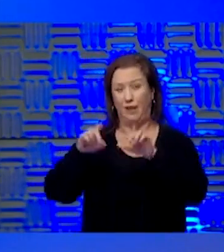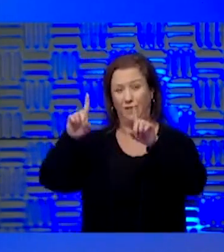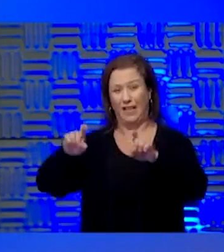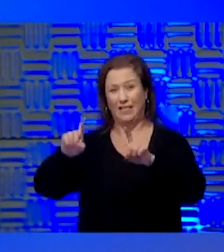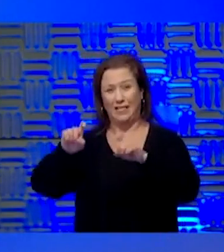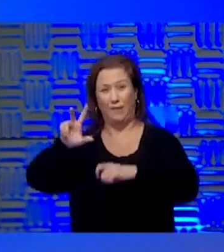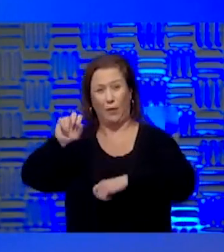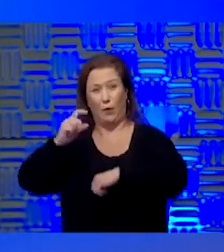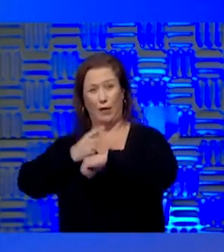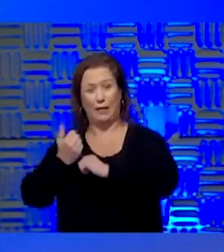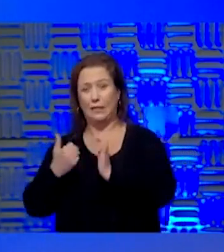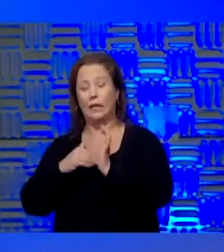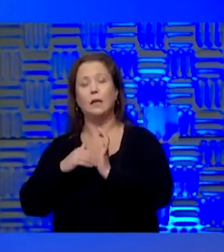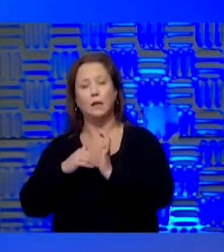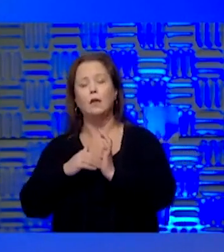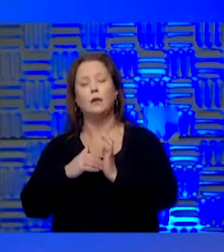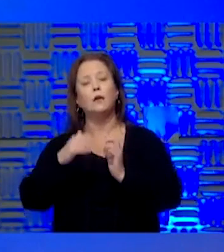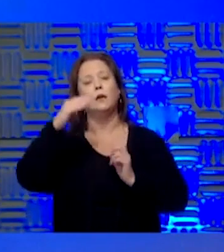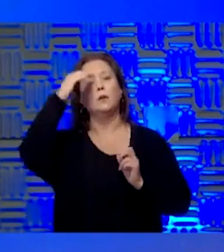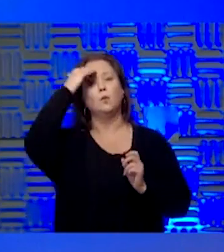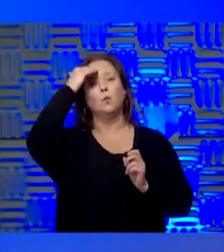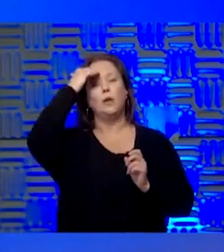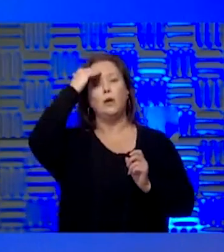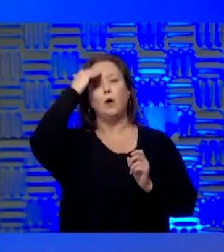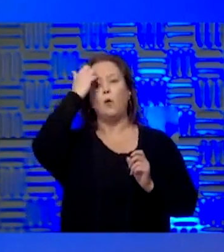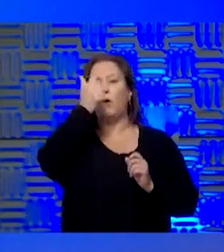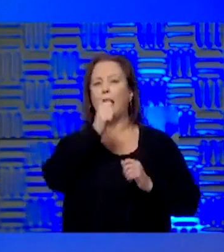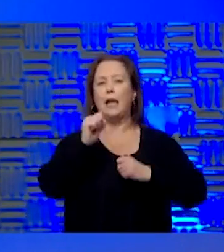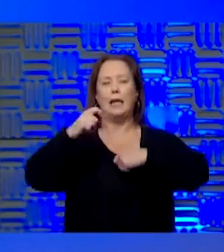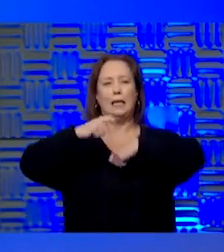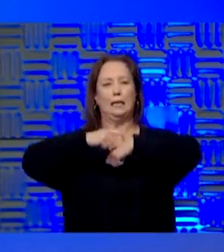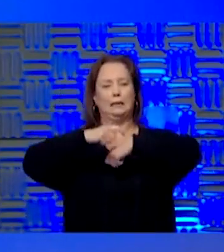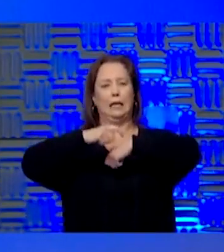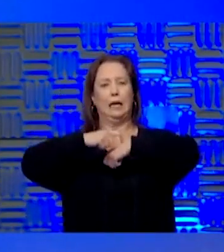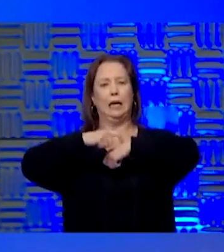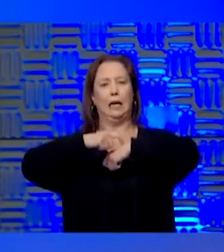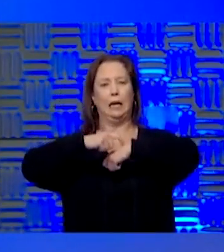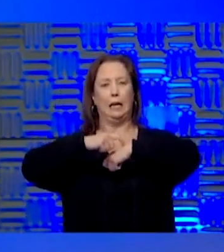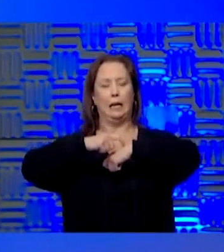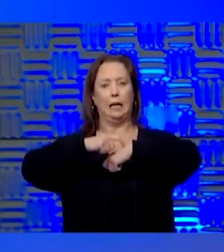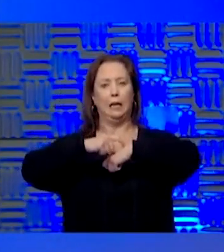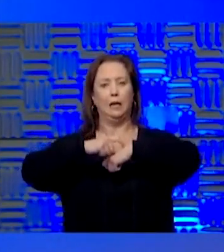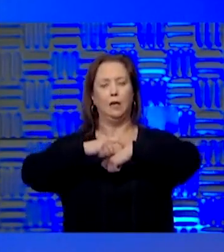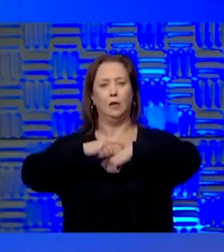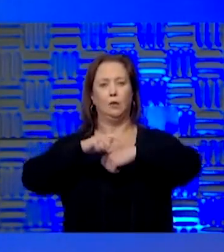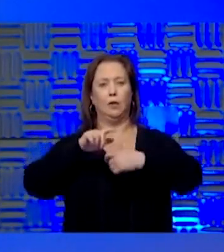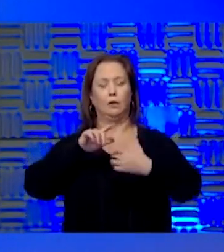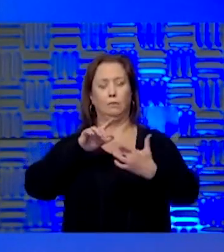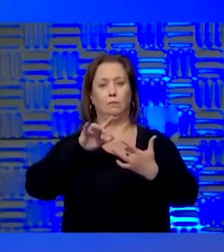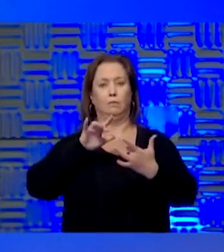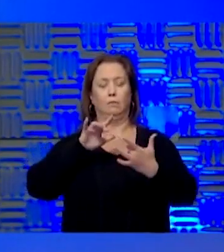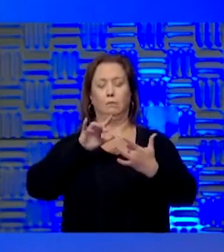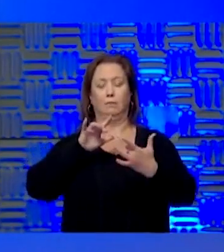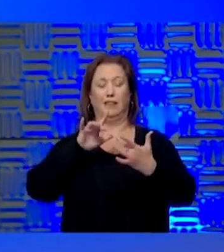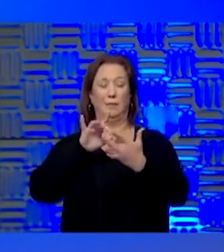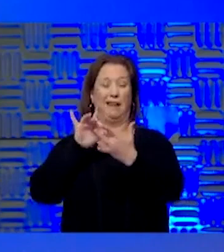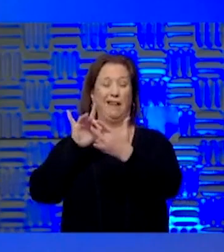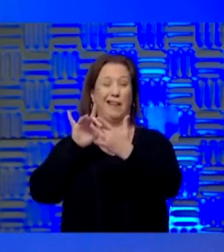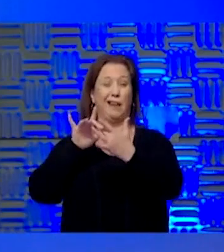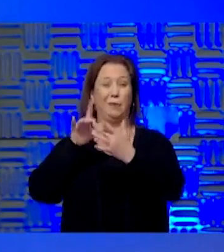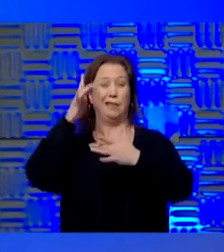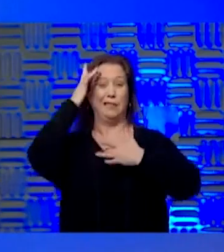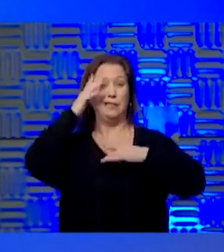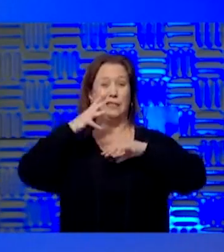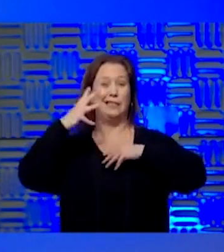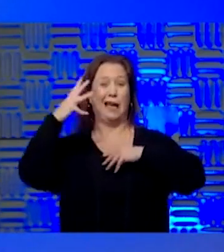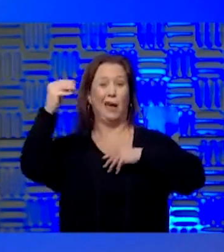for 30 days? Certainly we know that at any point in time you could come into contact with the disease out in the community, especially now